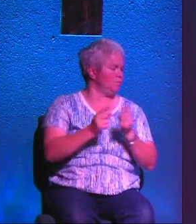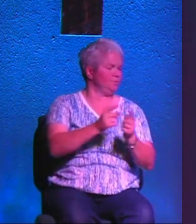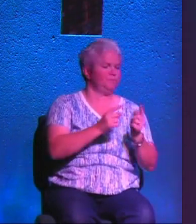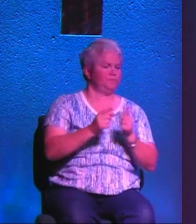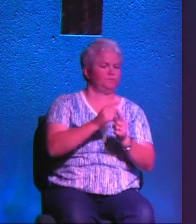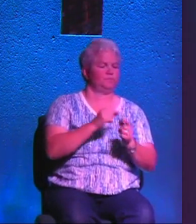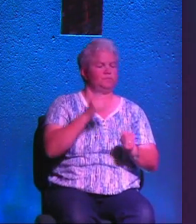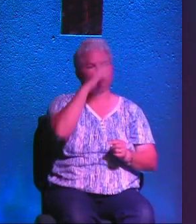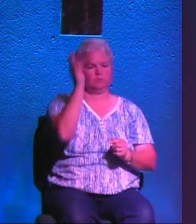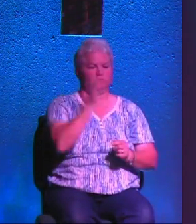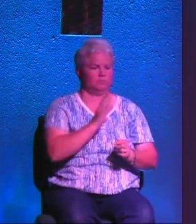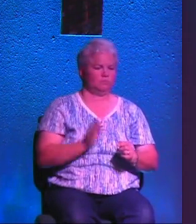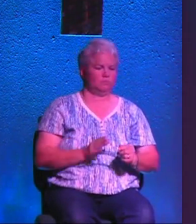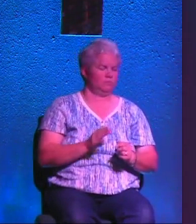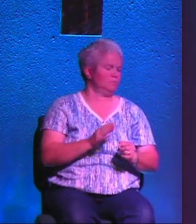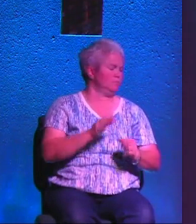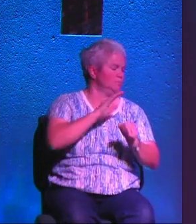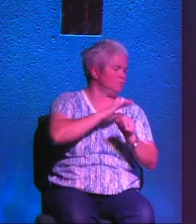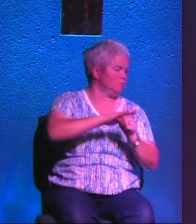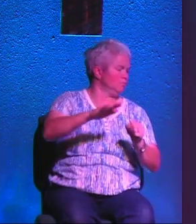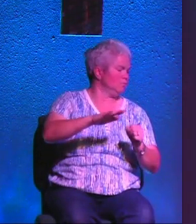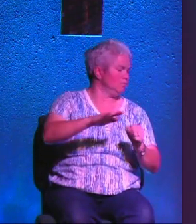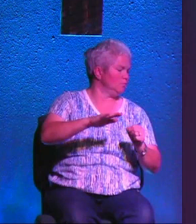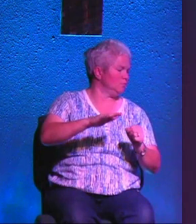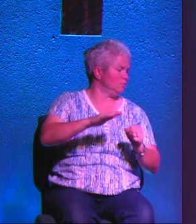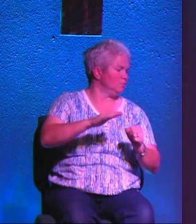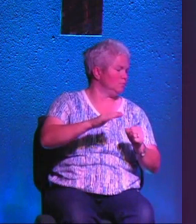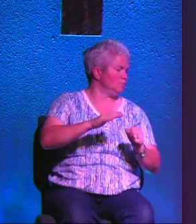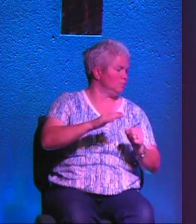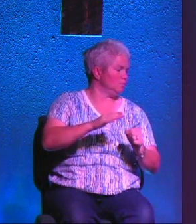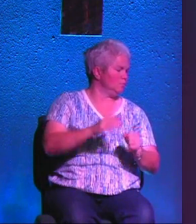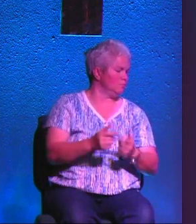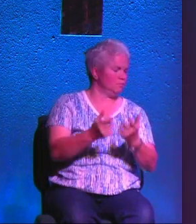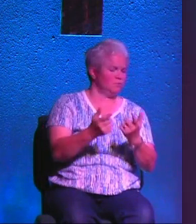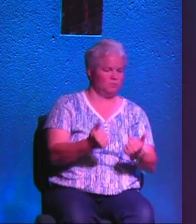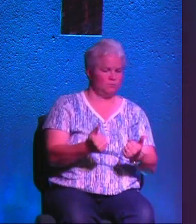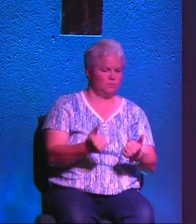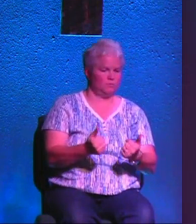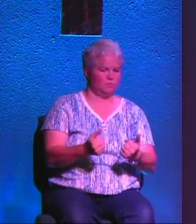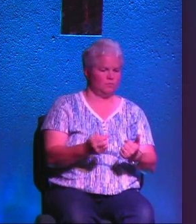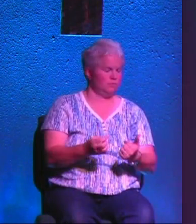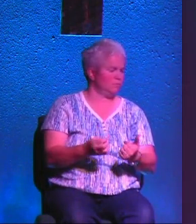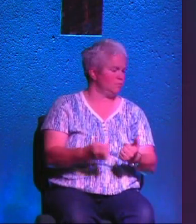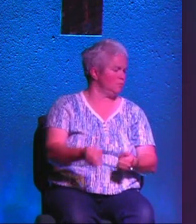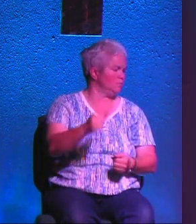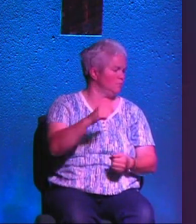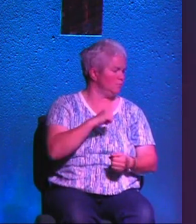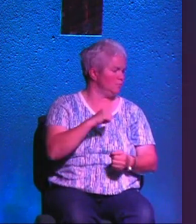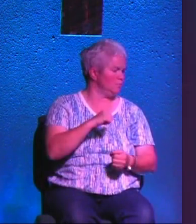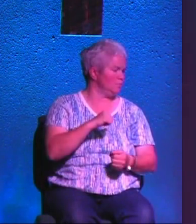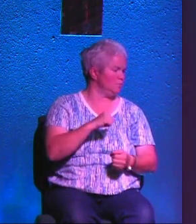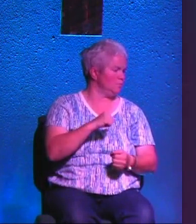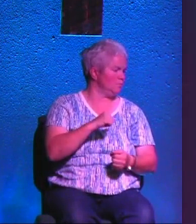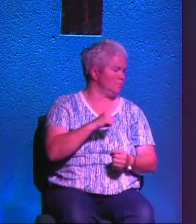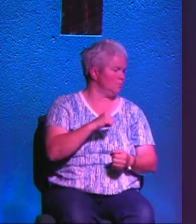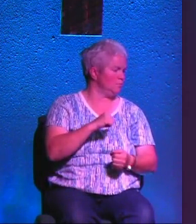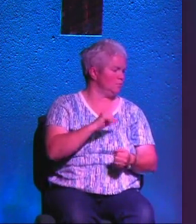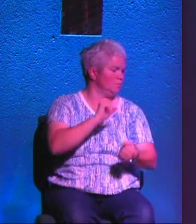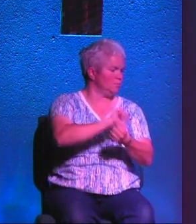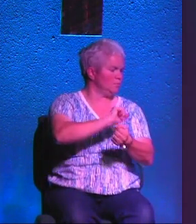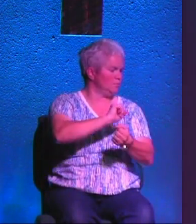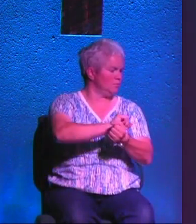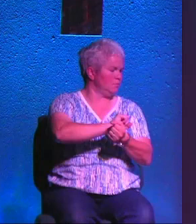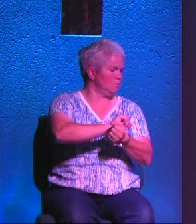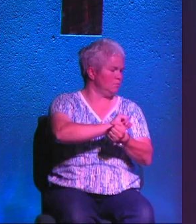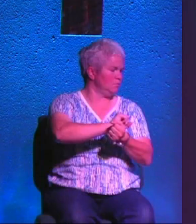can never be enough, and that you have come to the end of yourself and your effort,